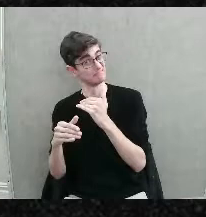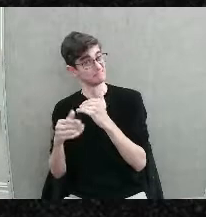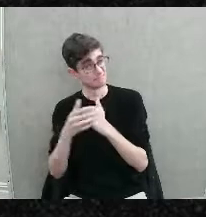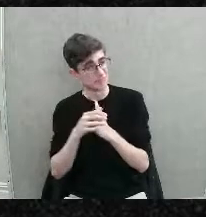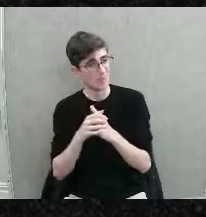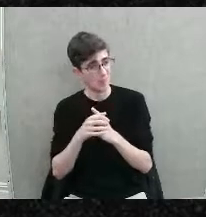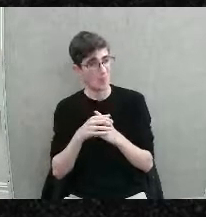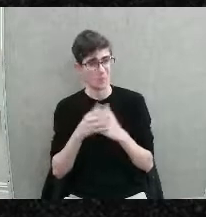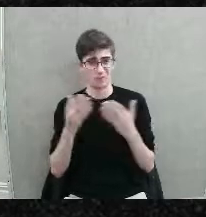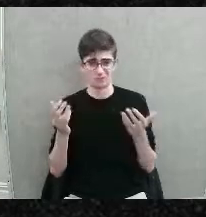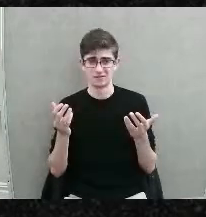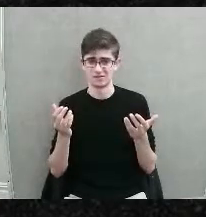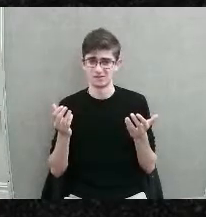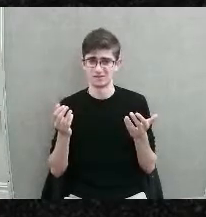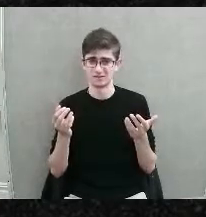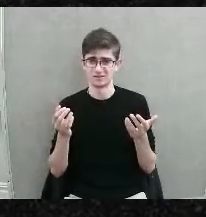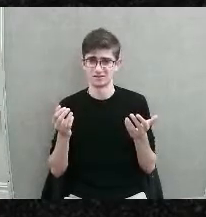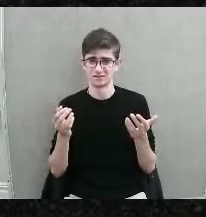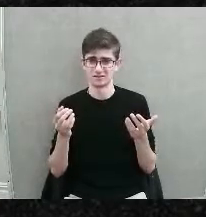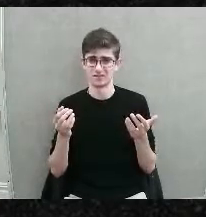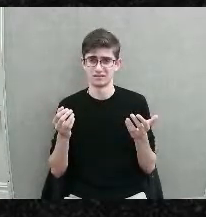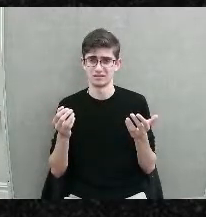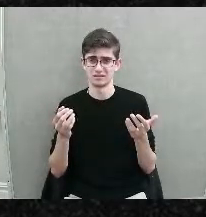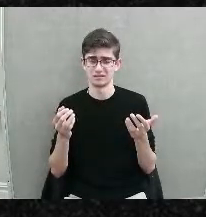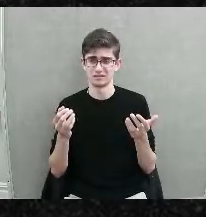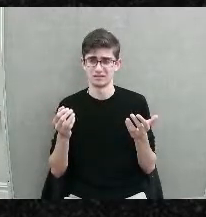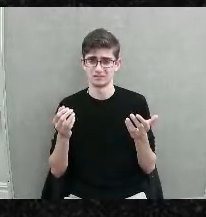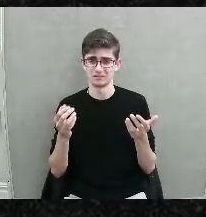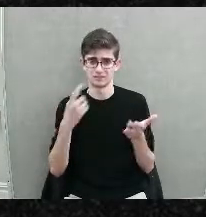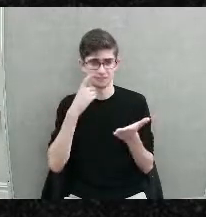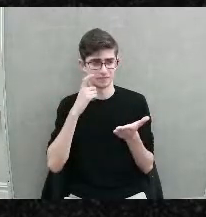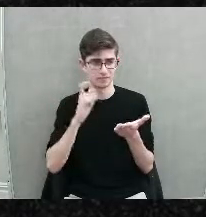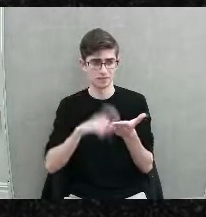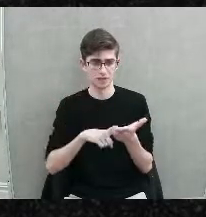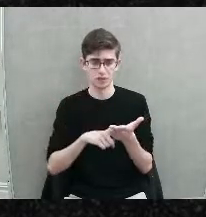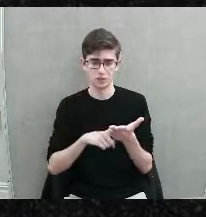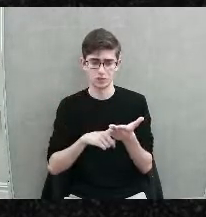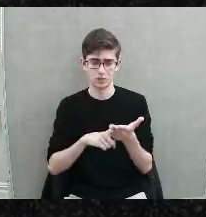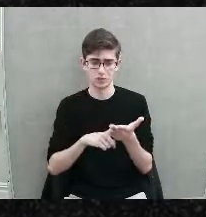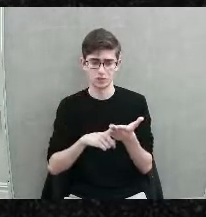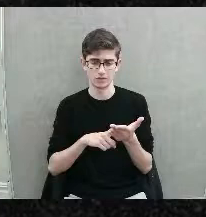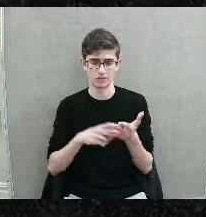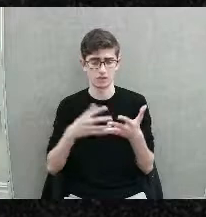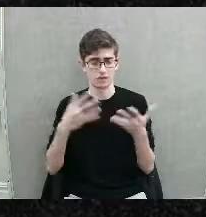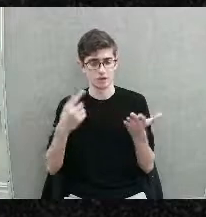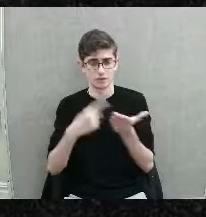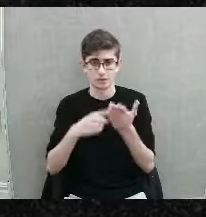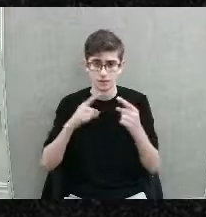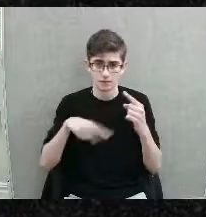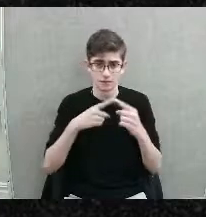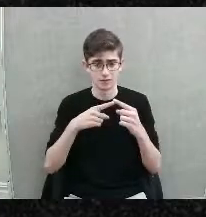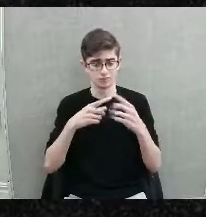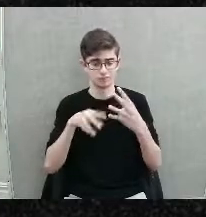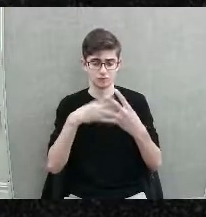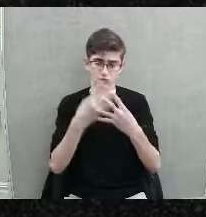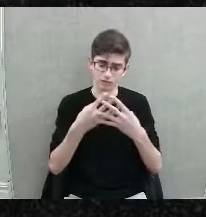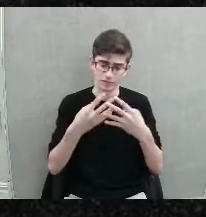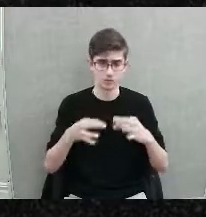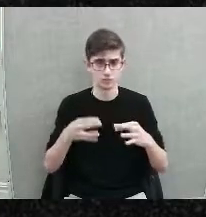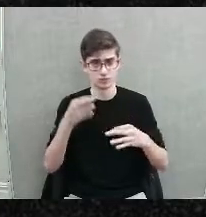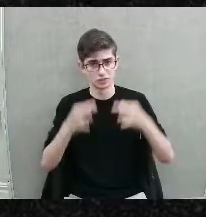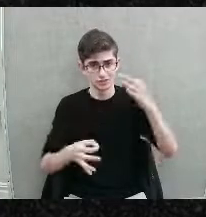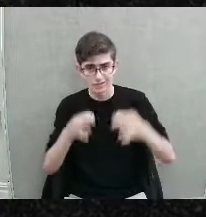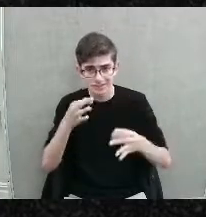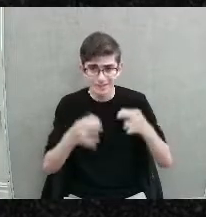there's still, I see a lot of areas in terms of how the criminal justice system is organized,